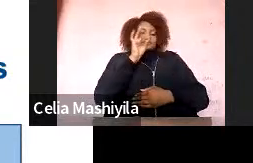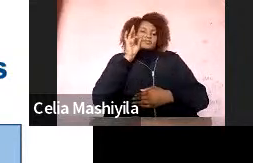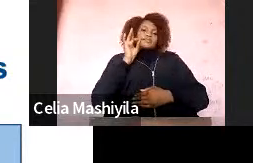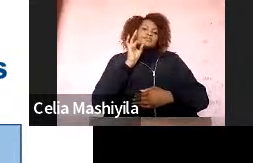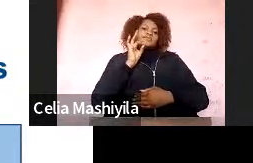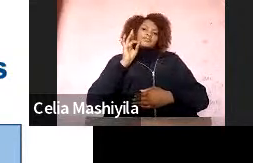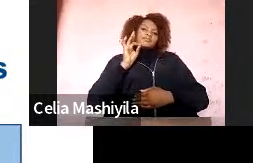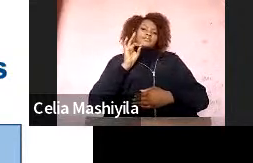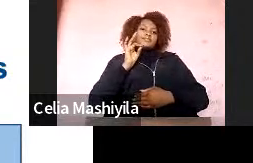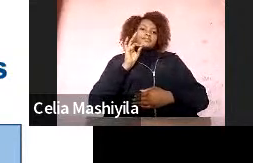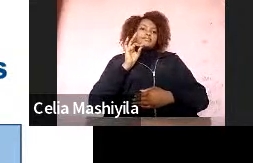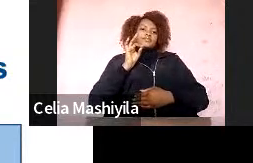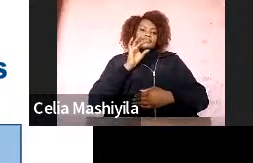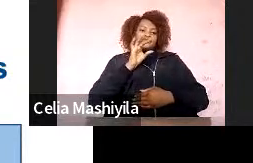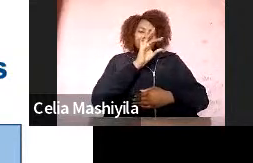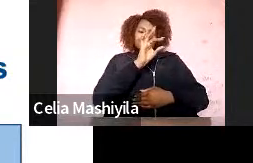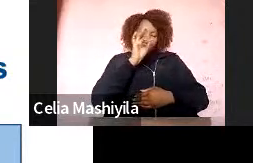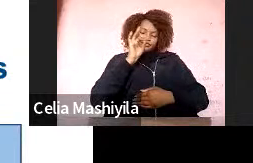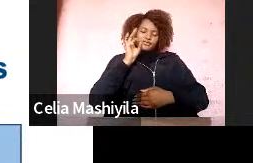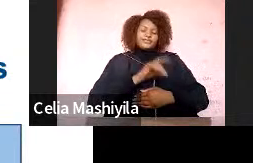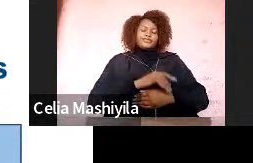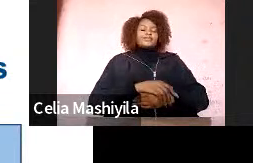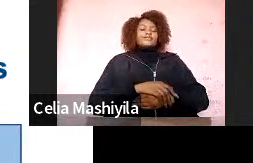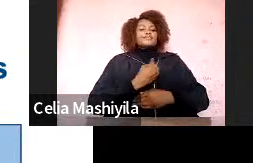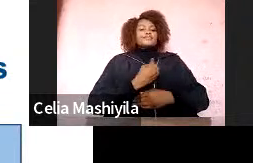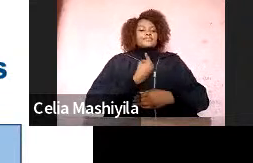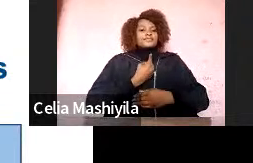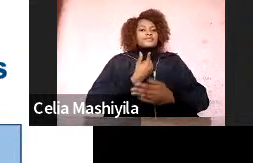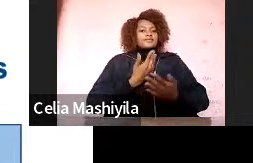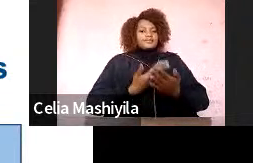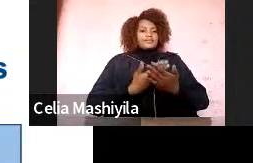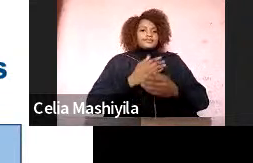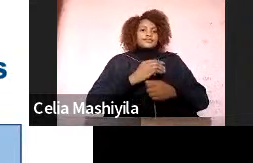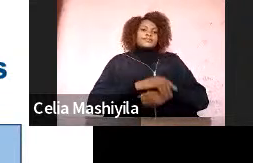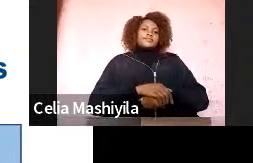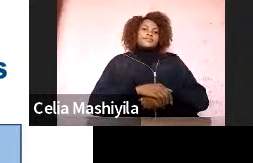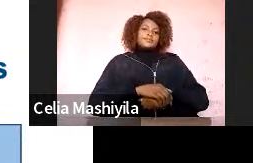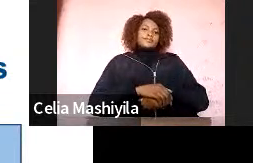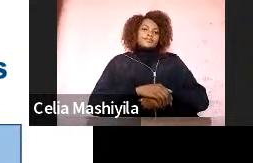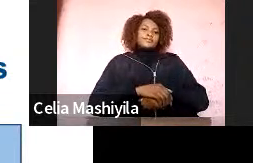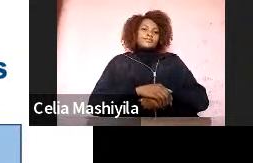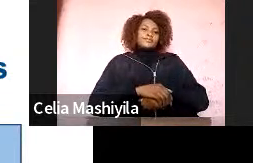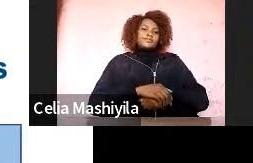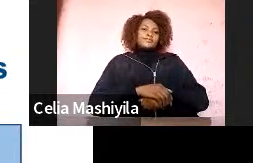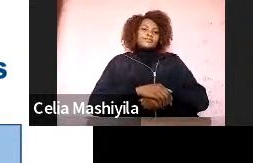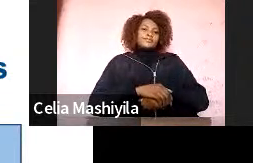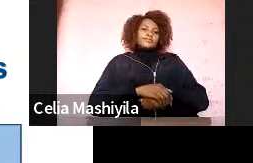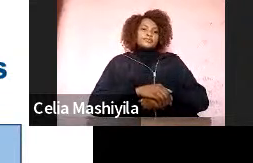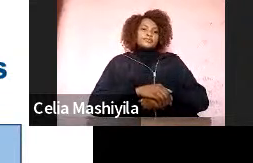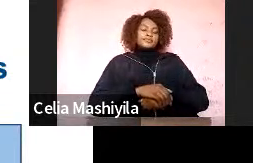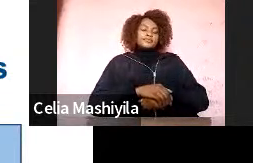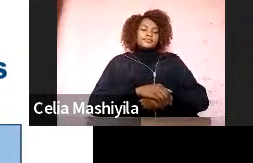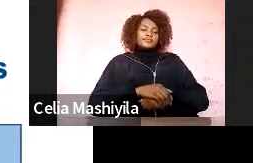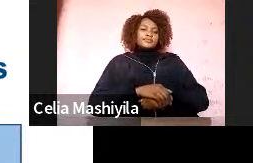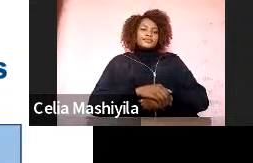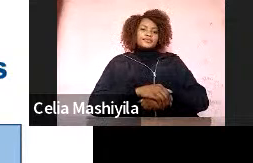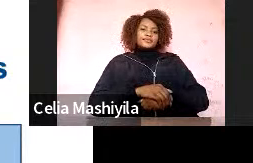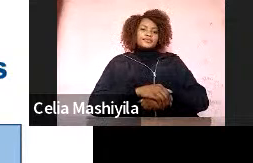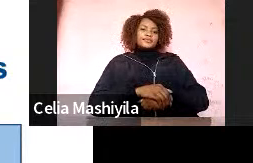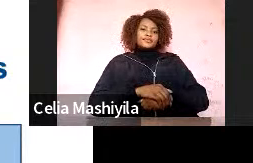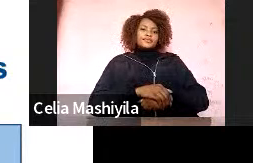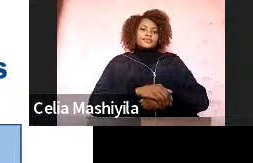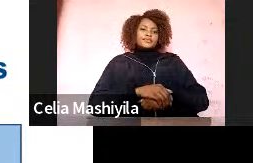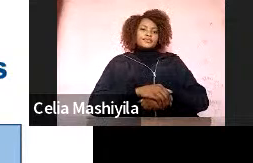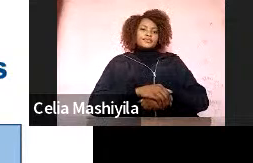goes to the appeal committee, because it is on the basis that you are appealing the outcome.